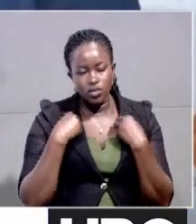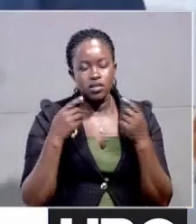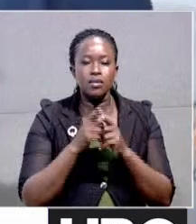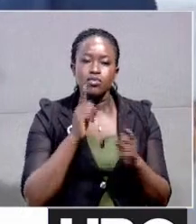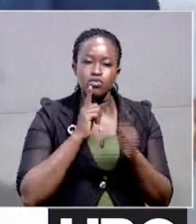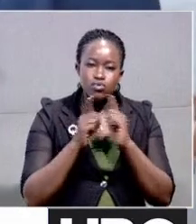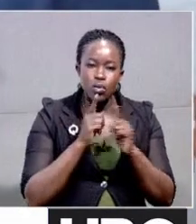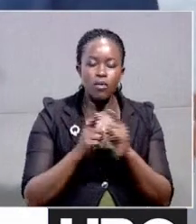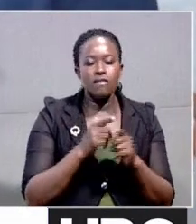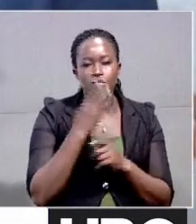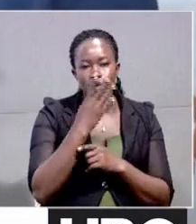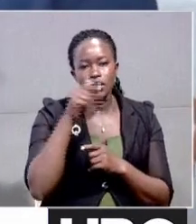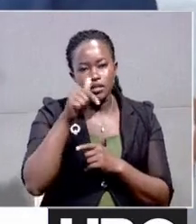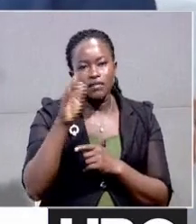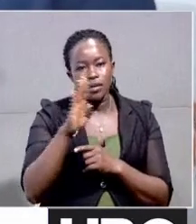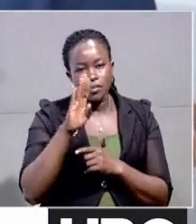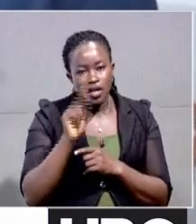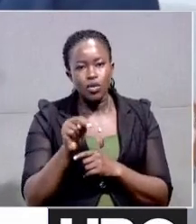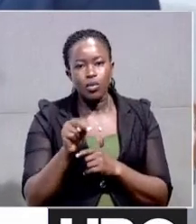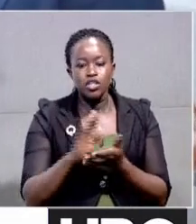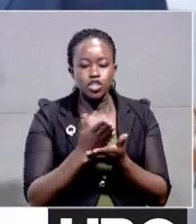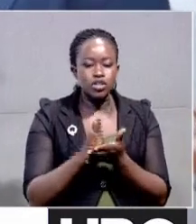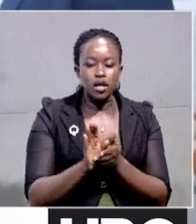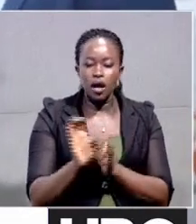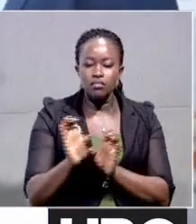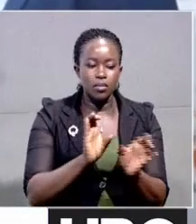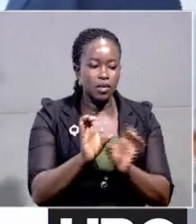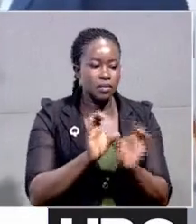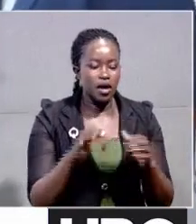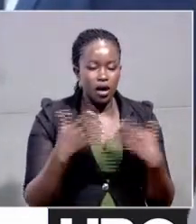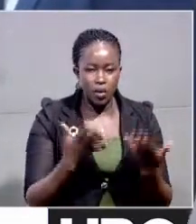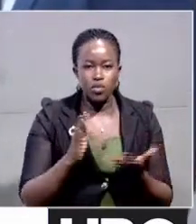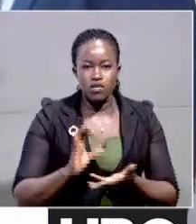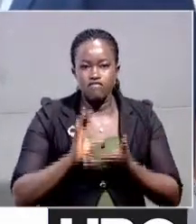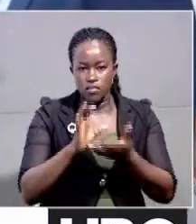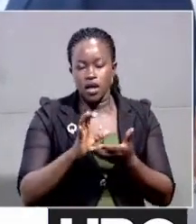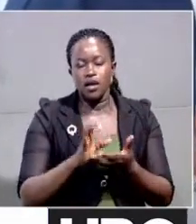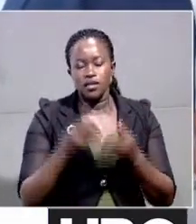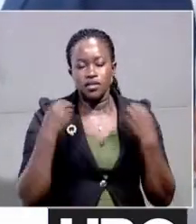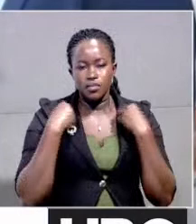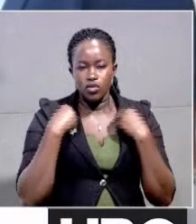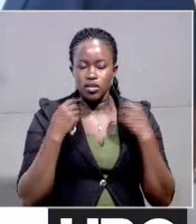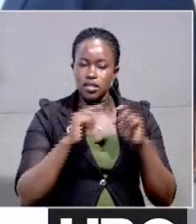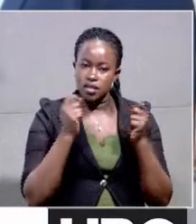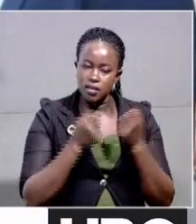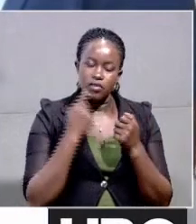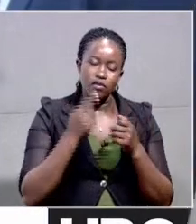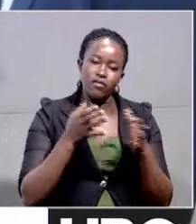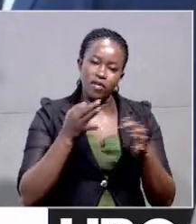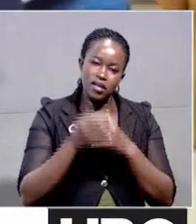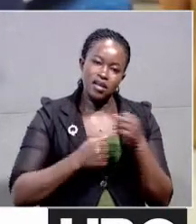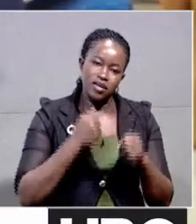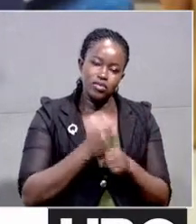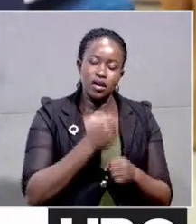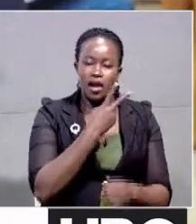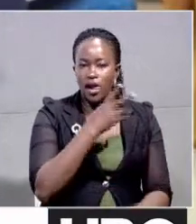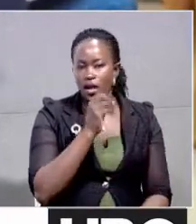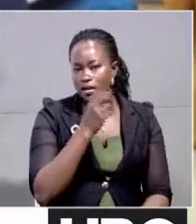appropriation of the 47 billion shillings that was allocated to the sports fraternity for the next financial year,